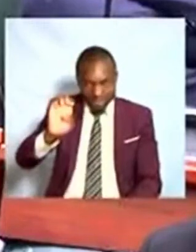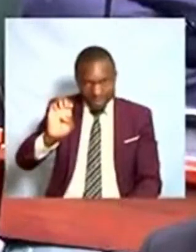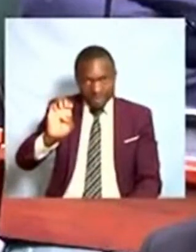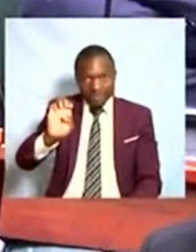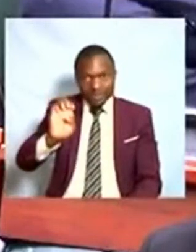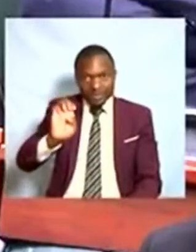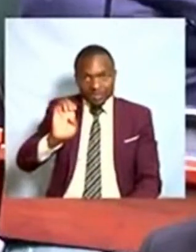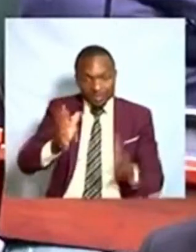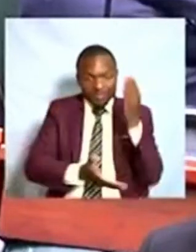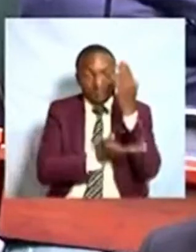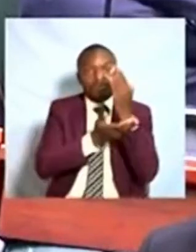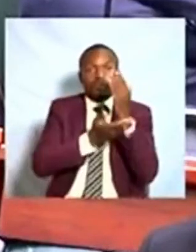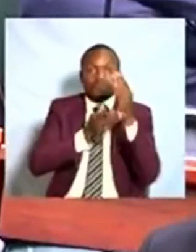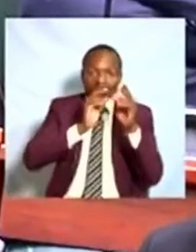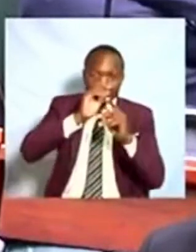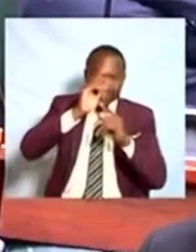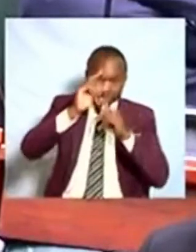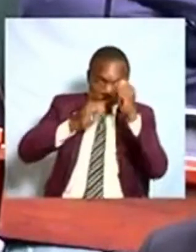tourism development.